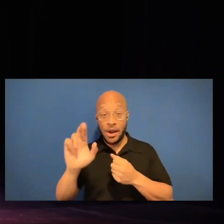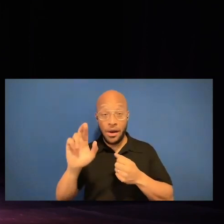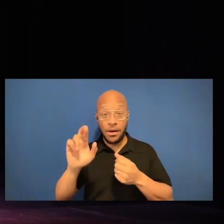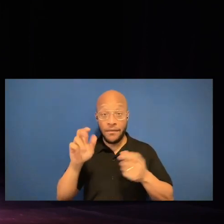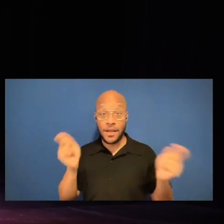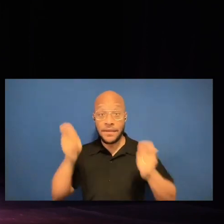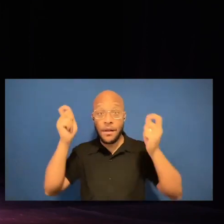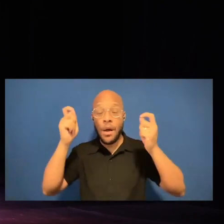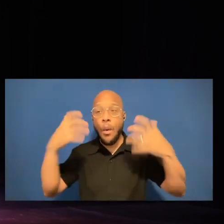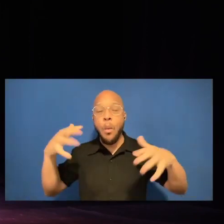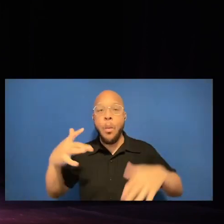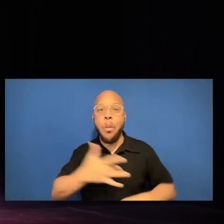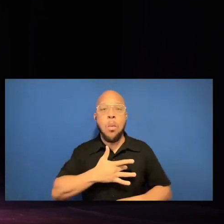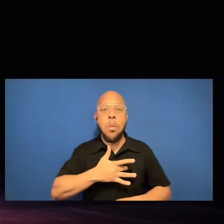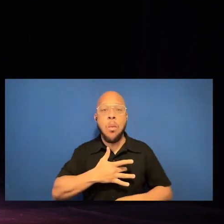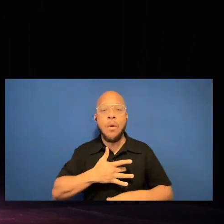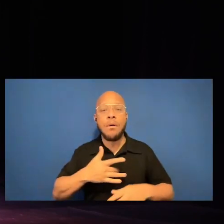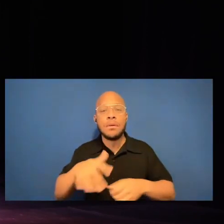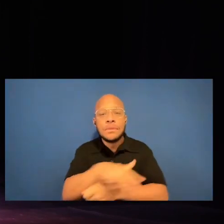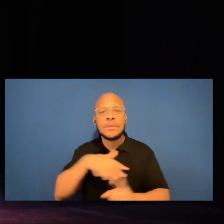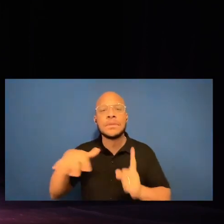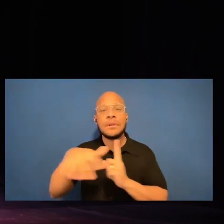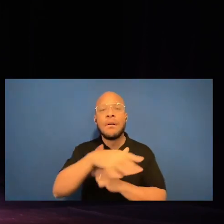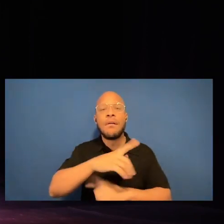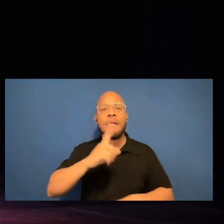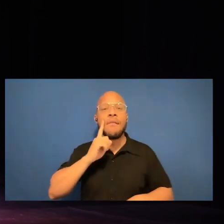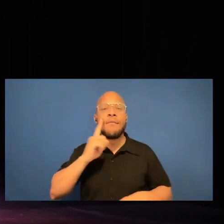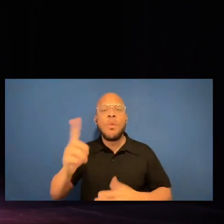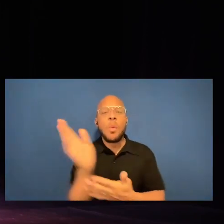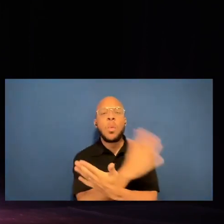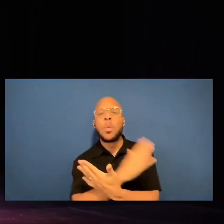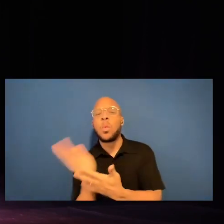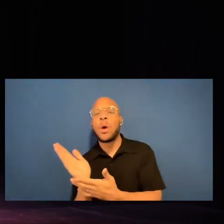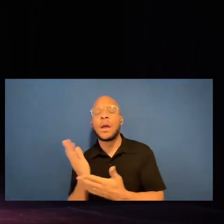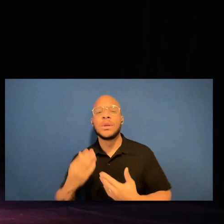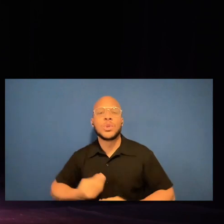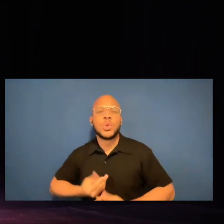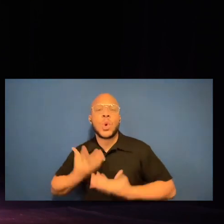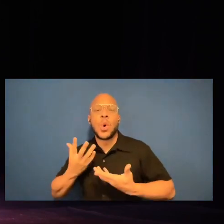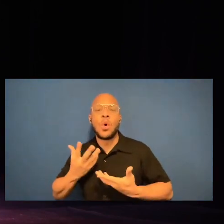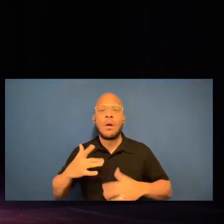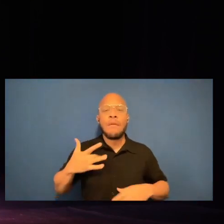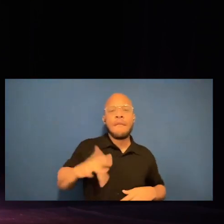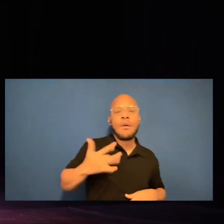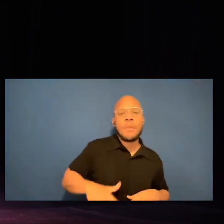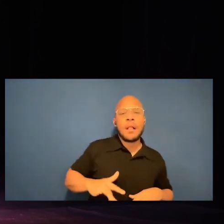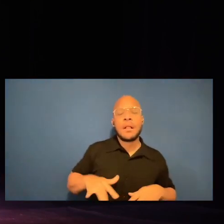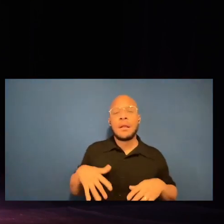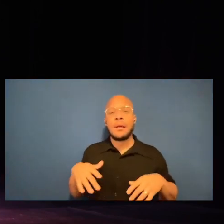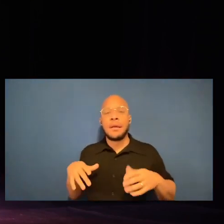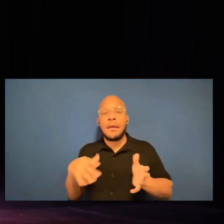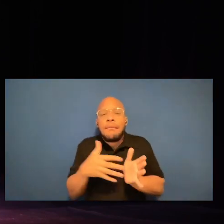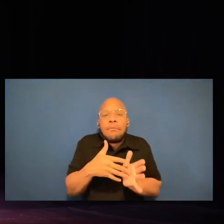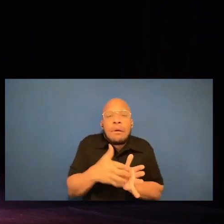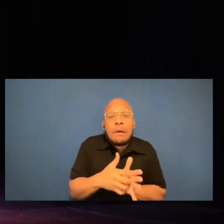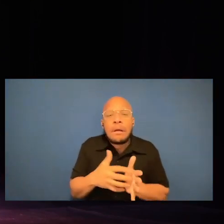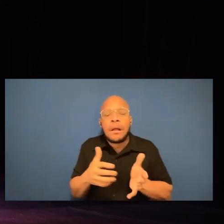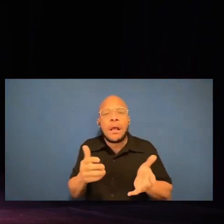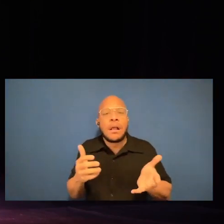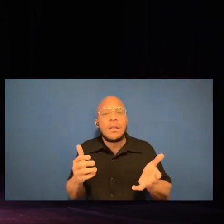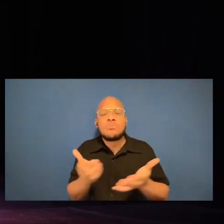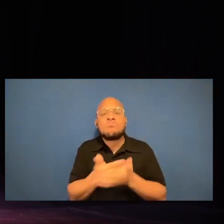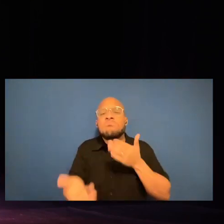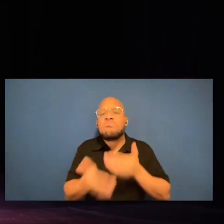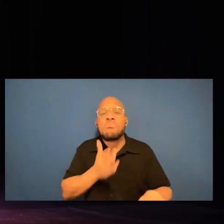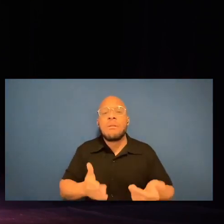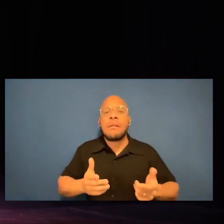and joy, the vulnerability and fragility that transcends language and culture. The hoodoo, folk, samba,